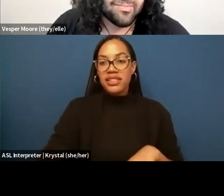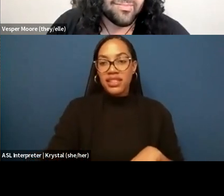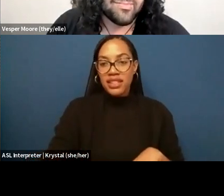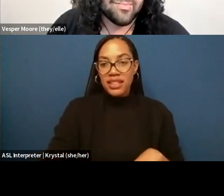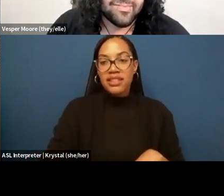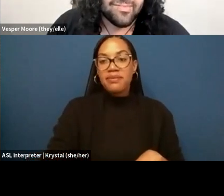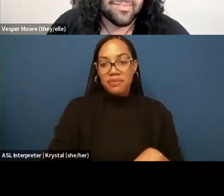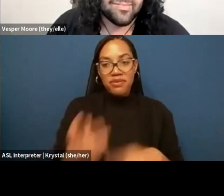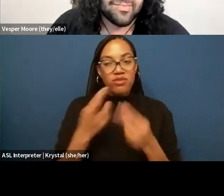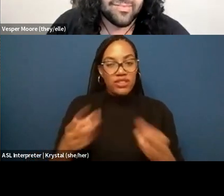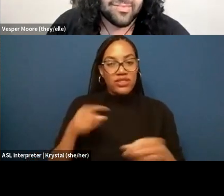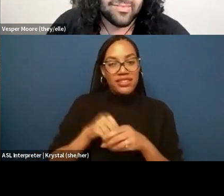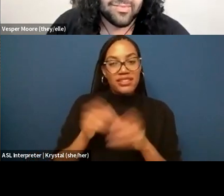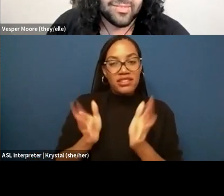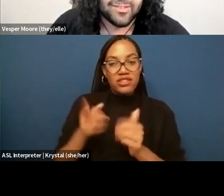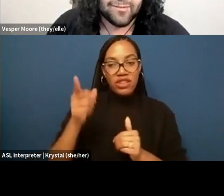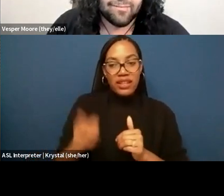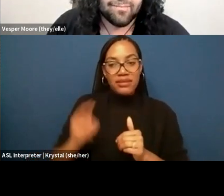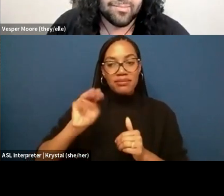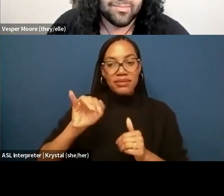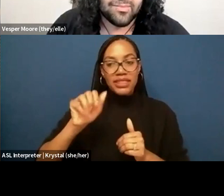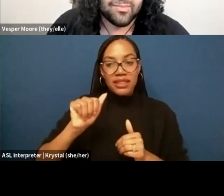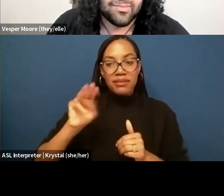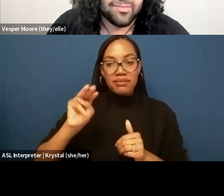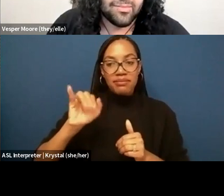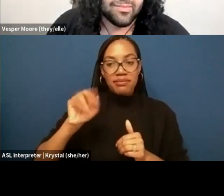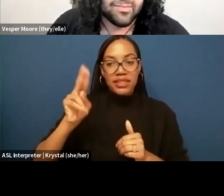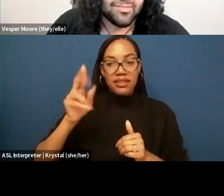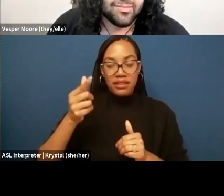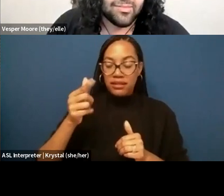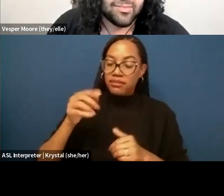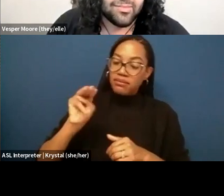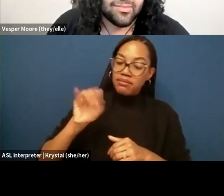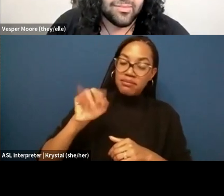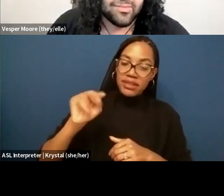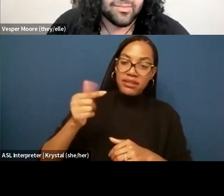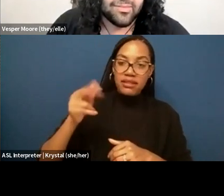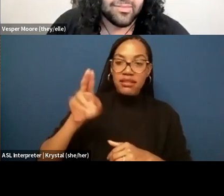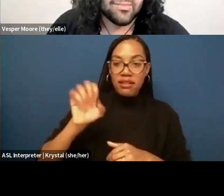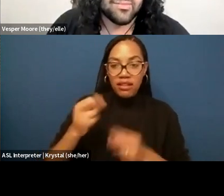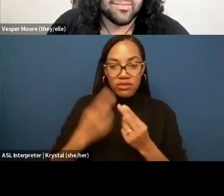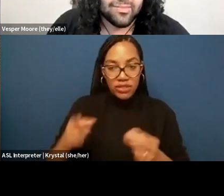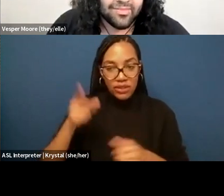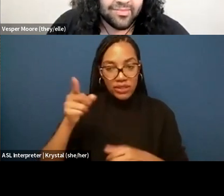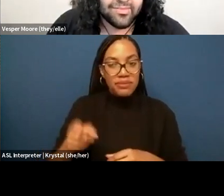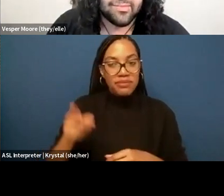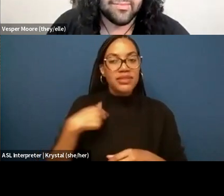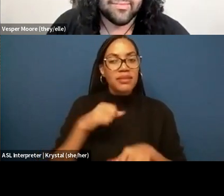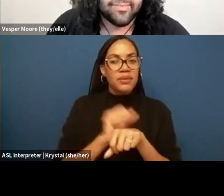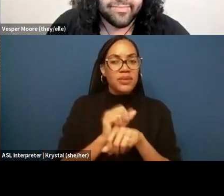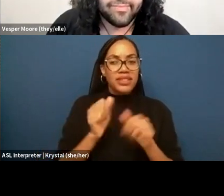wonderful partners that have been working with me. Miriam Kappa, we've been working together for about 4 years now, 5 years,